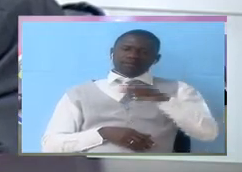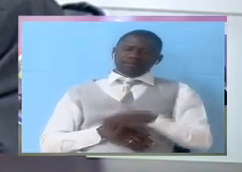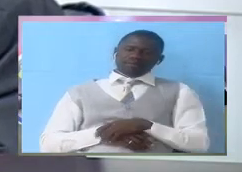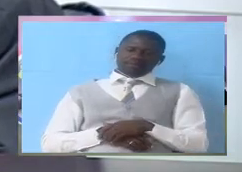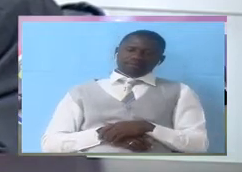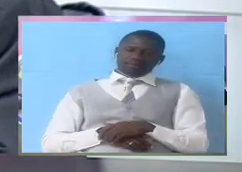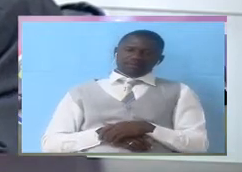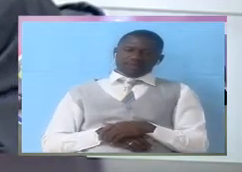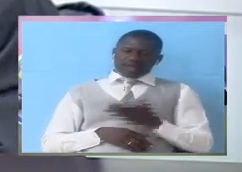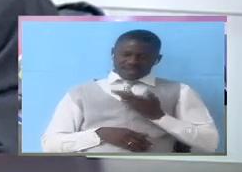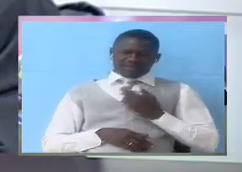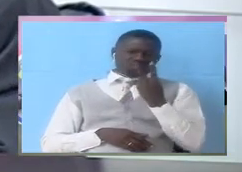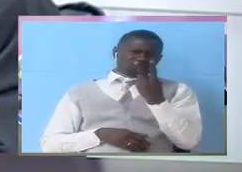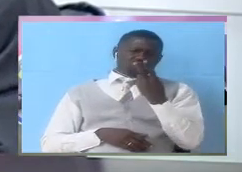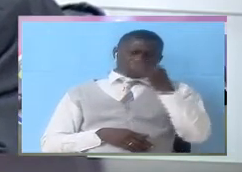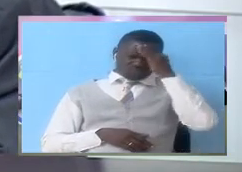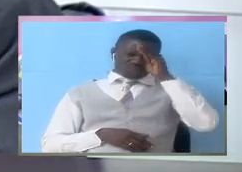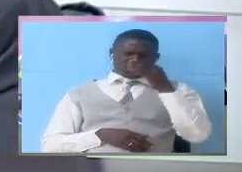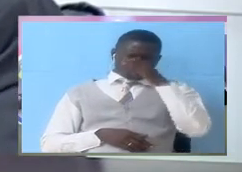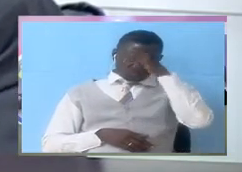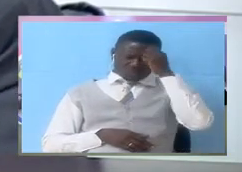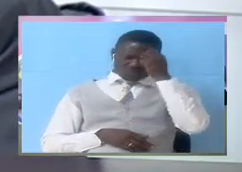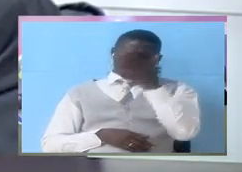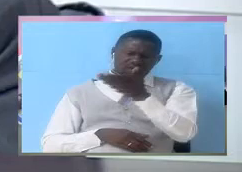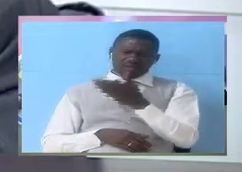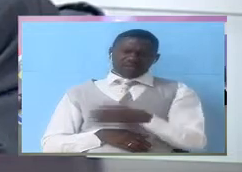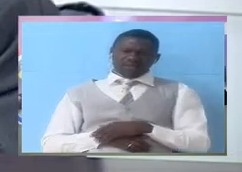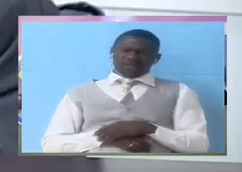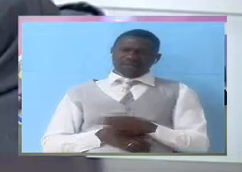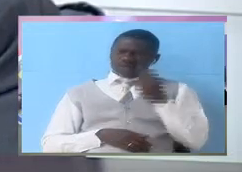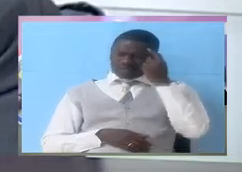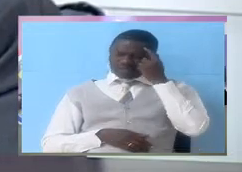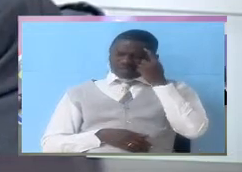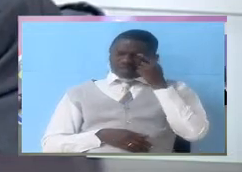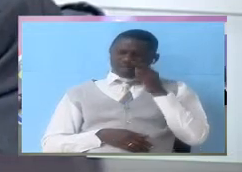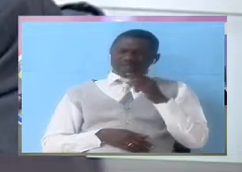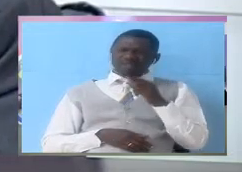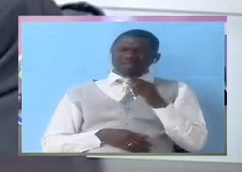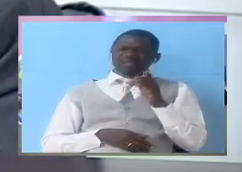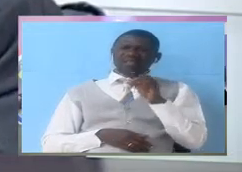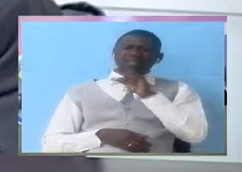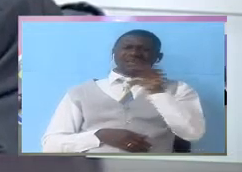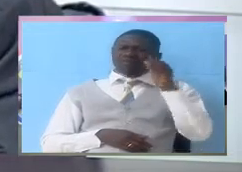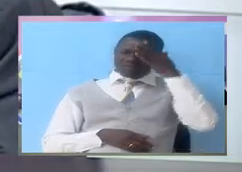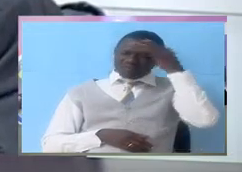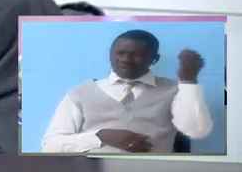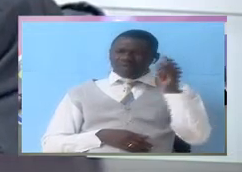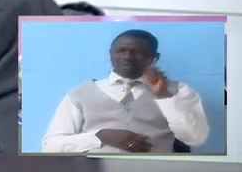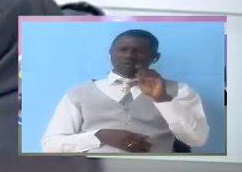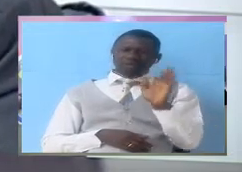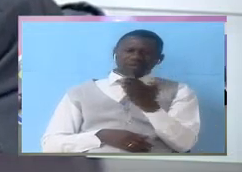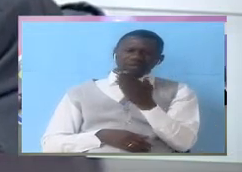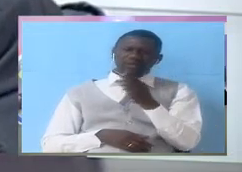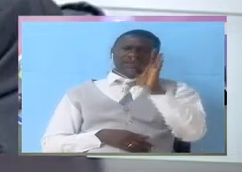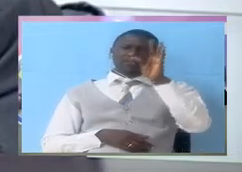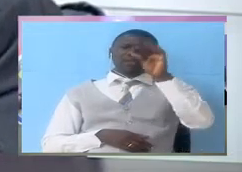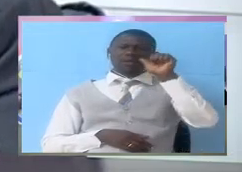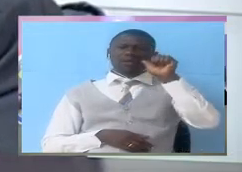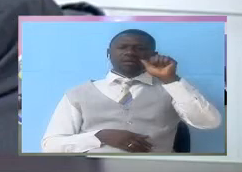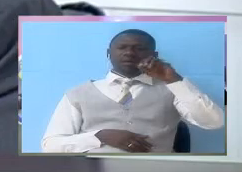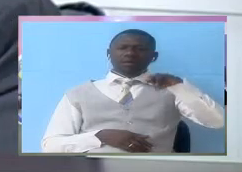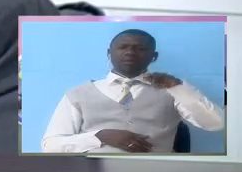remember. Amna ñaari boy yo xamne ñu ko won fatali wu ma seen tour. His name was Tambajang. Kene ki nak turam moy Tambajang Santam. And the other one